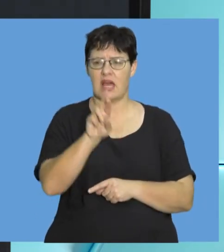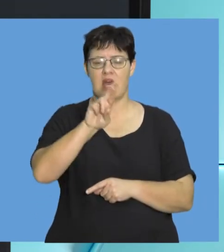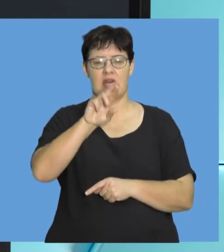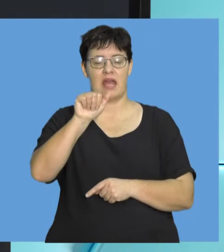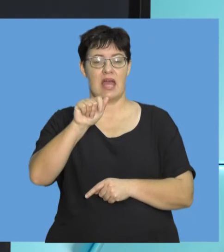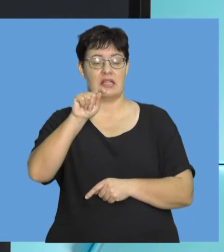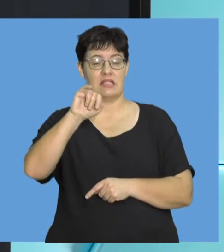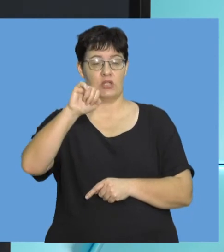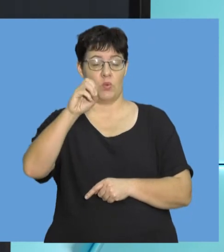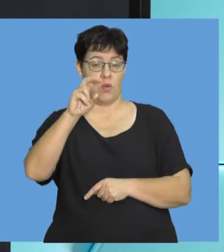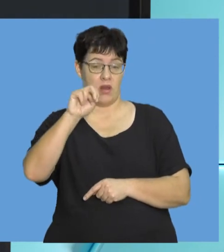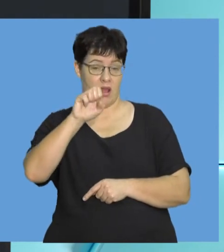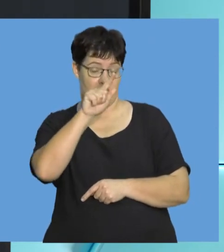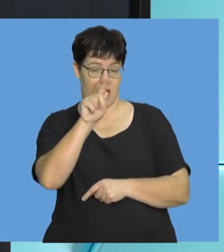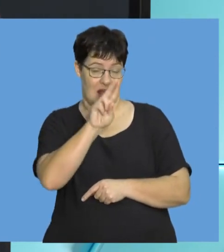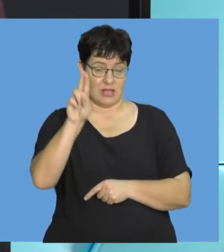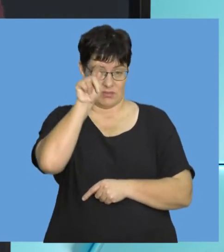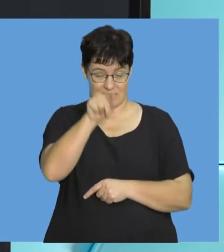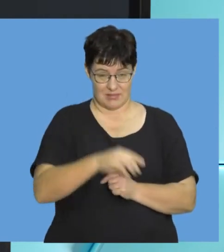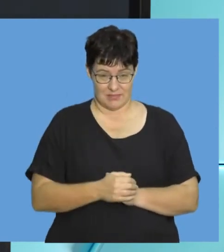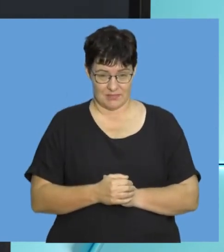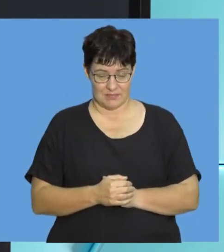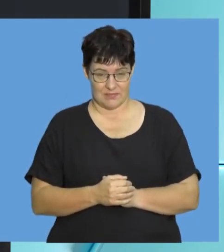exponents. But let me show you what I'm talking about.